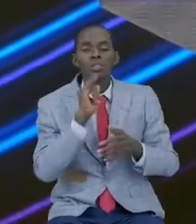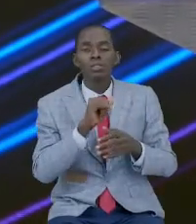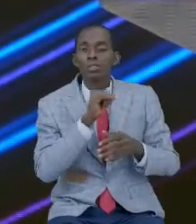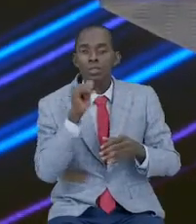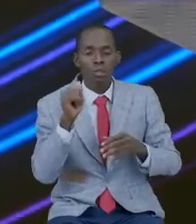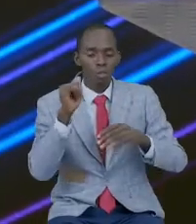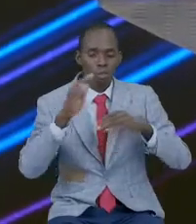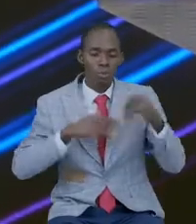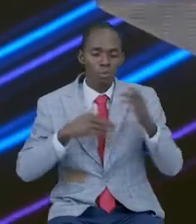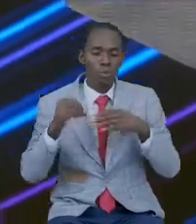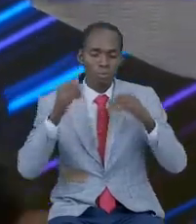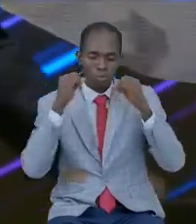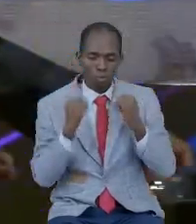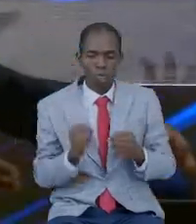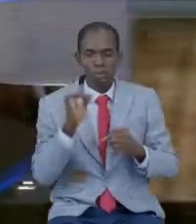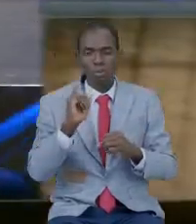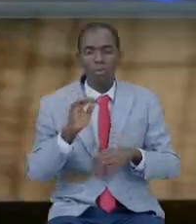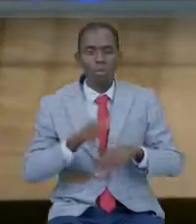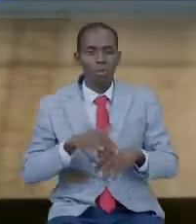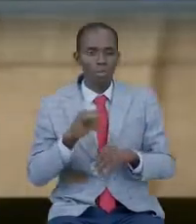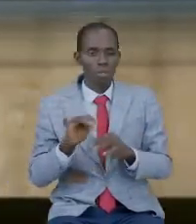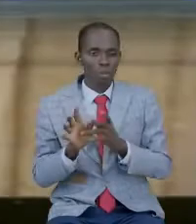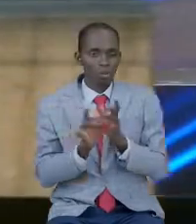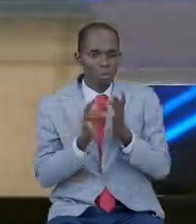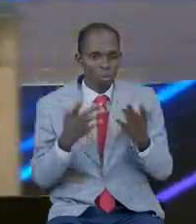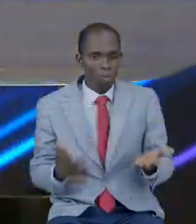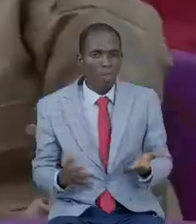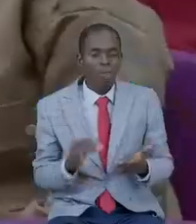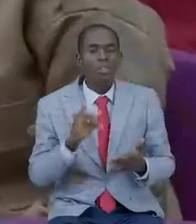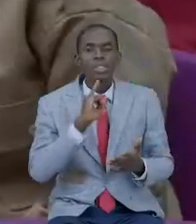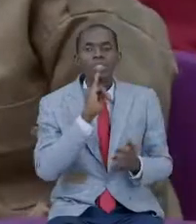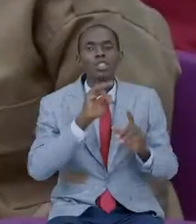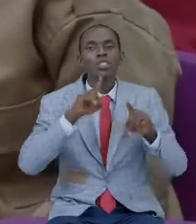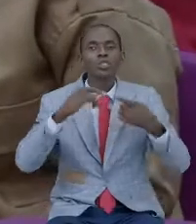the scriptures is going to be a